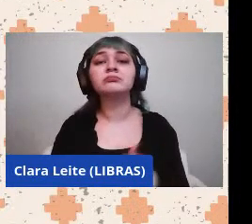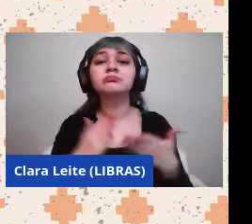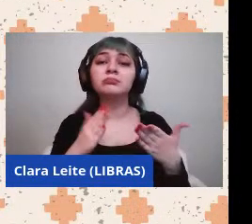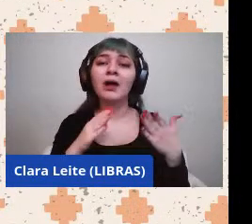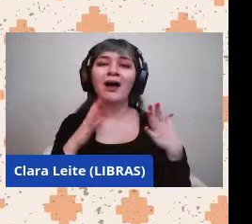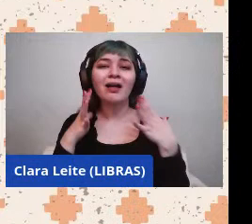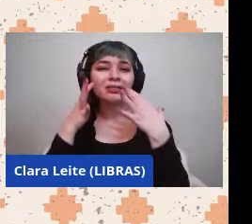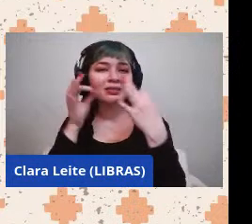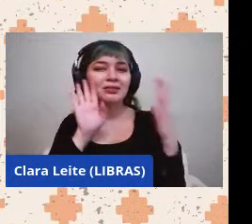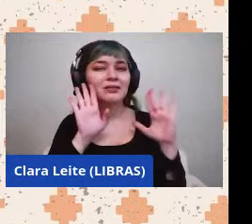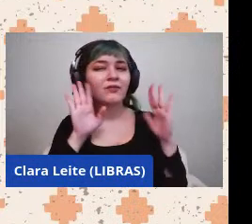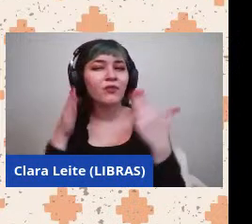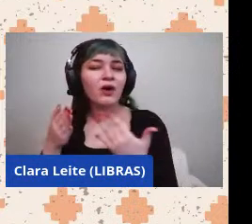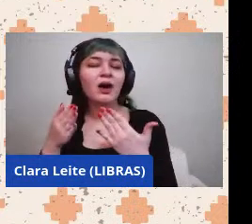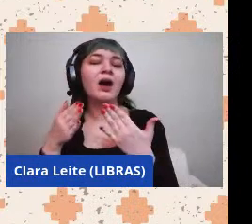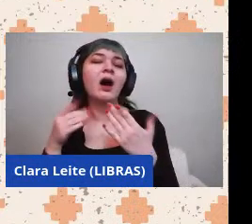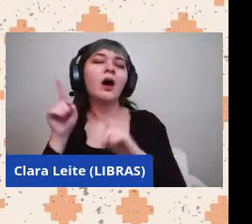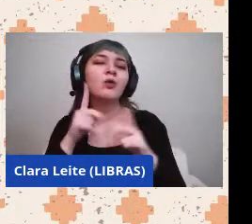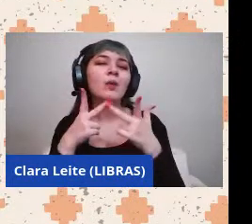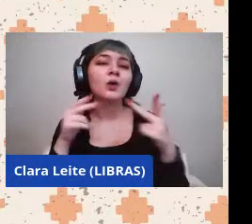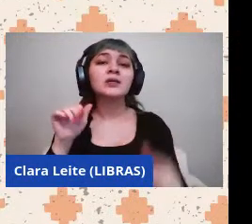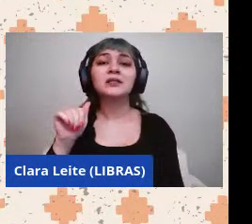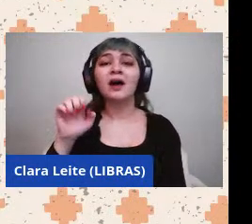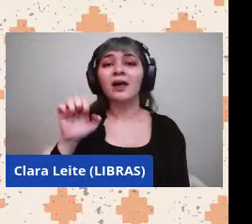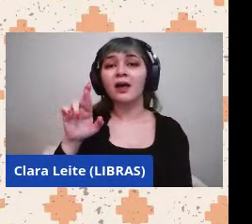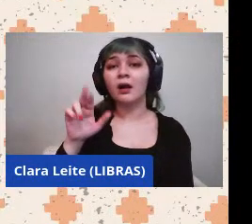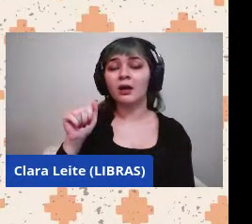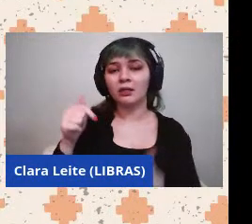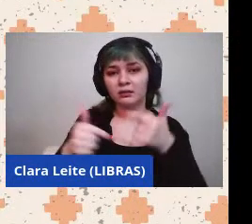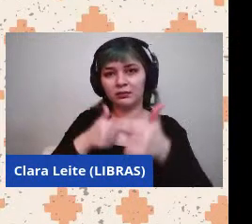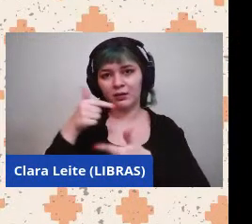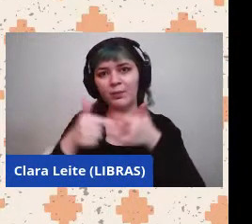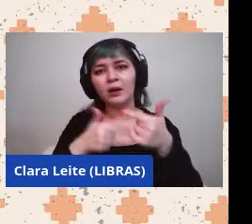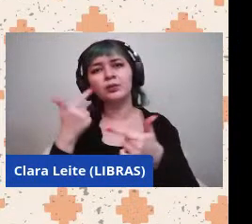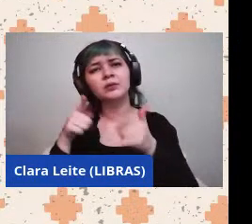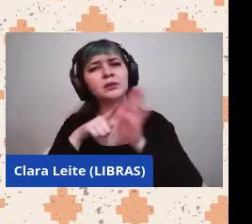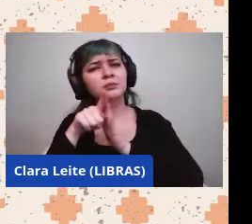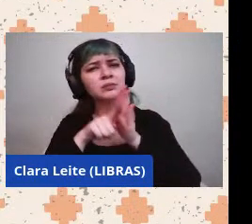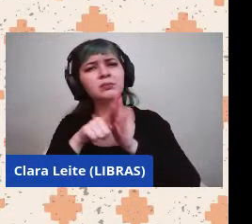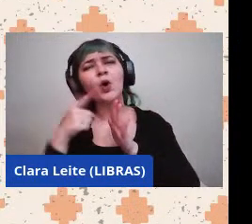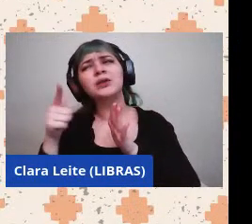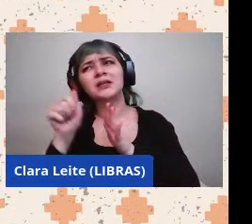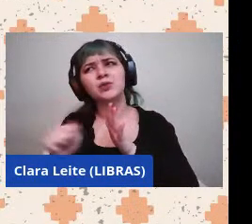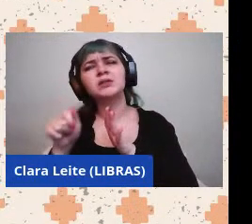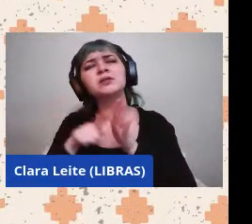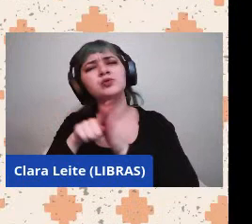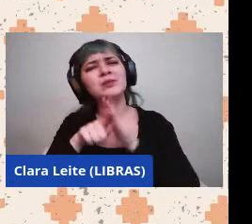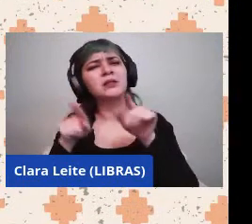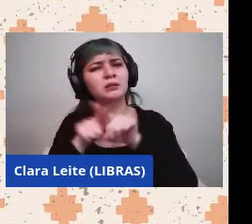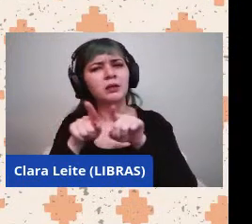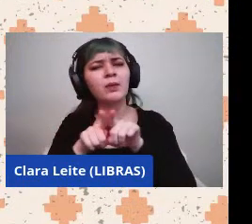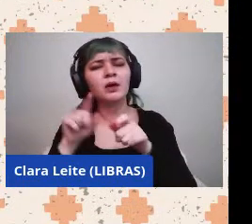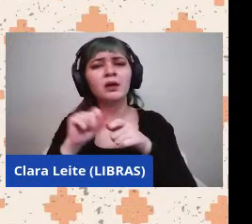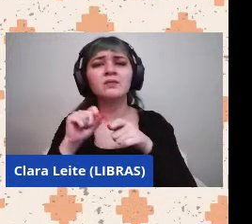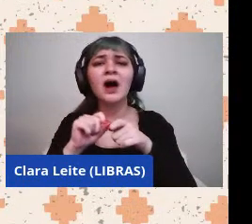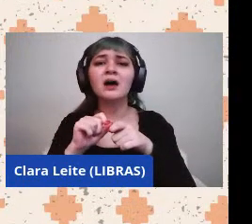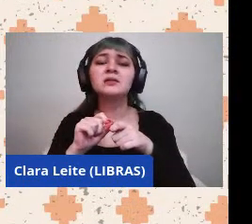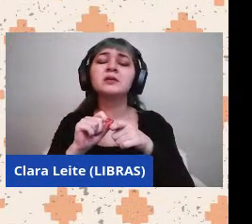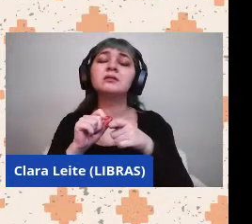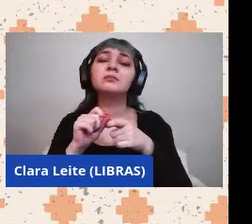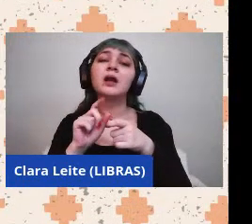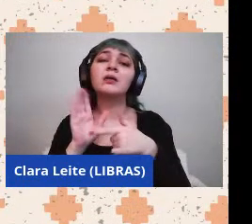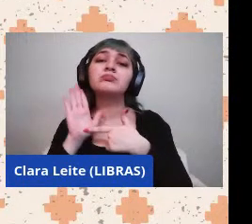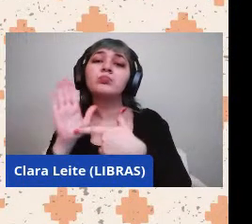some of the things AERA is doing and other research associations are doing to give voice and